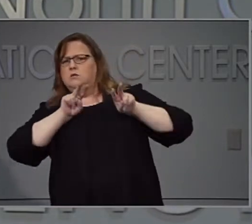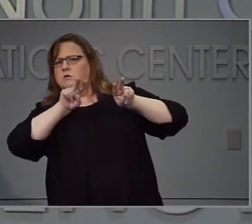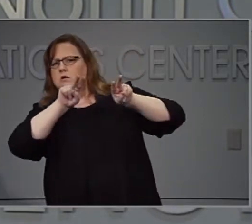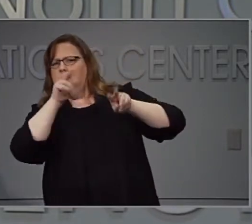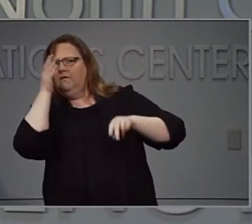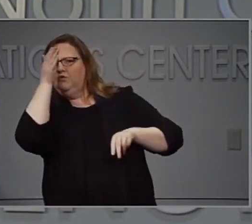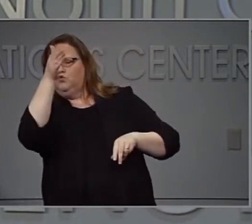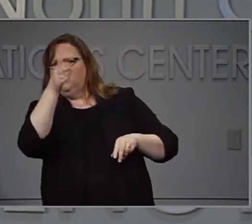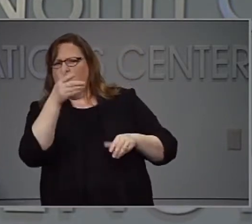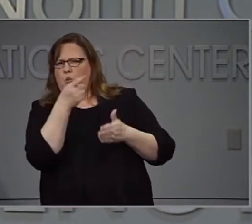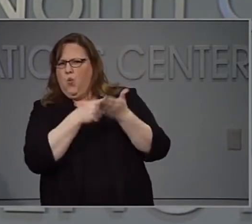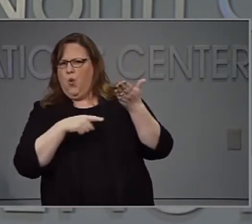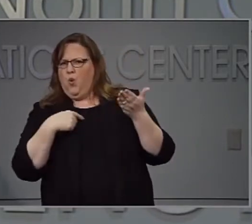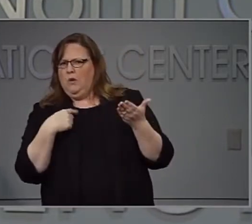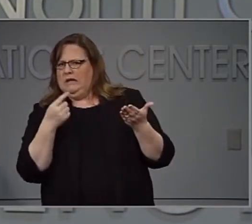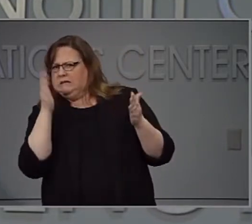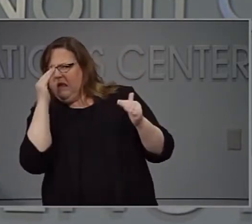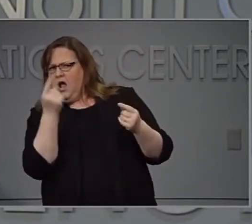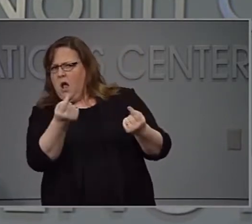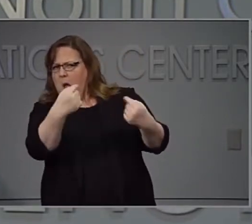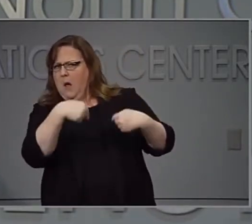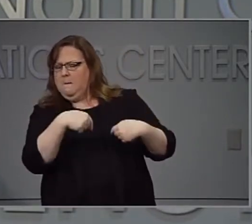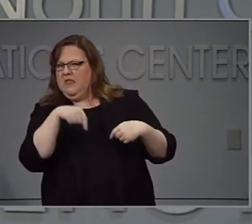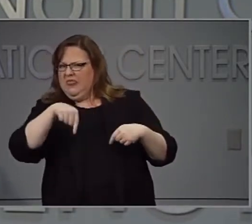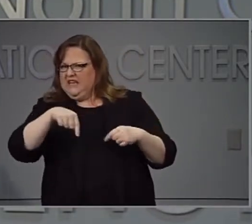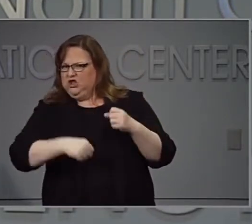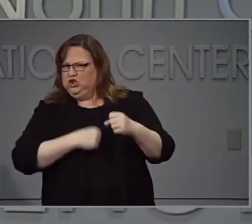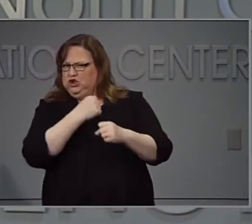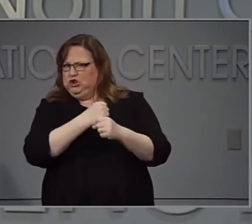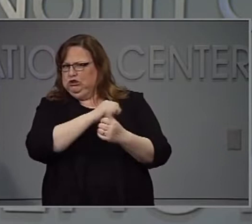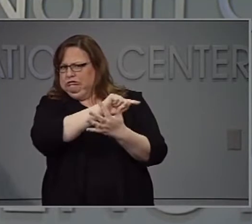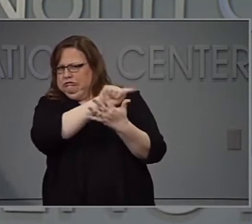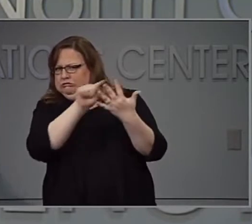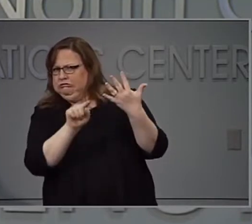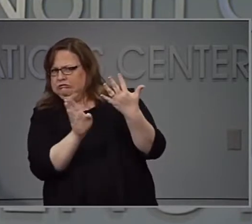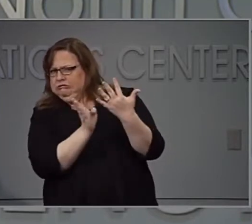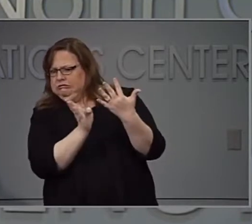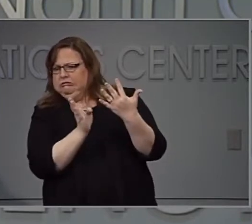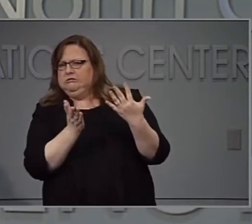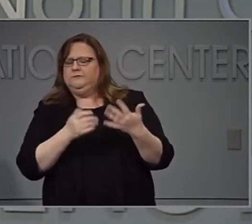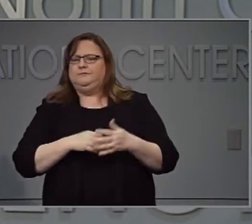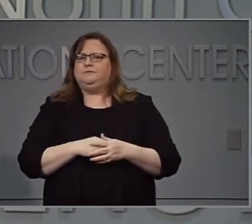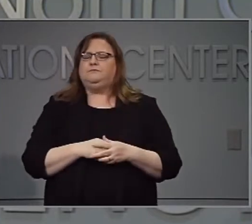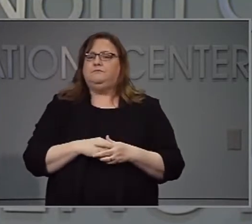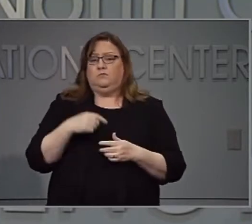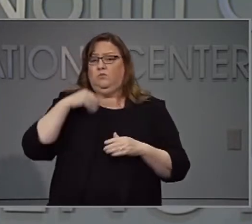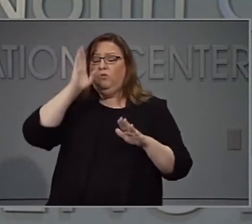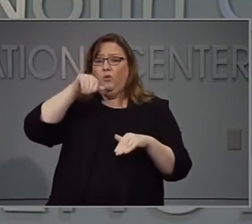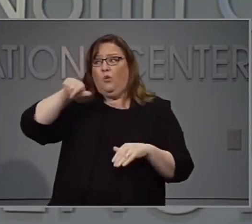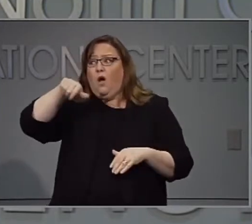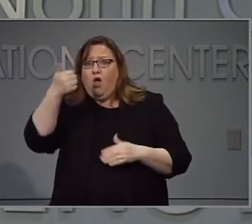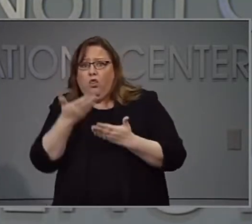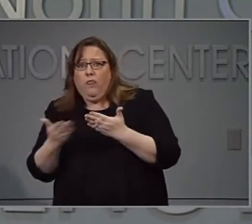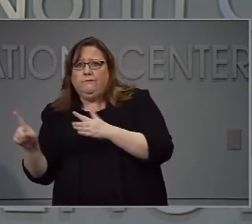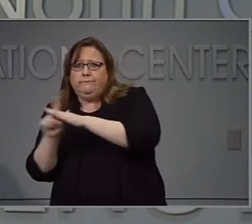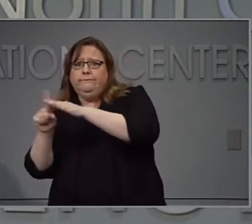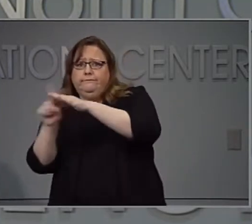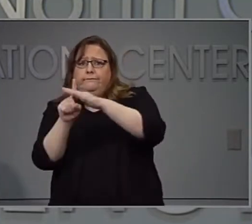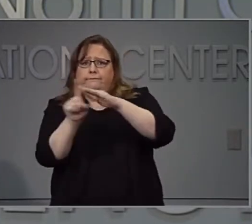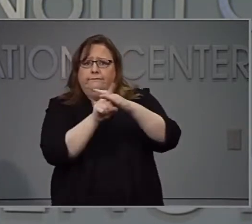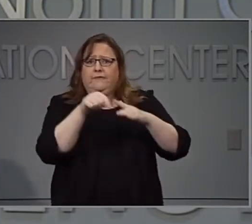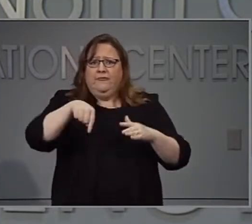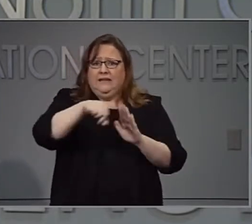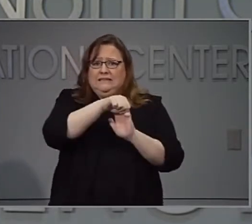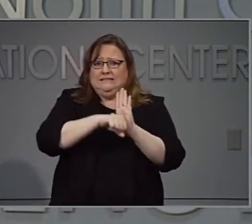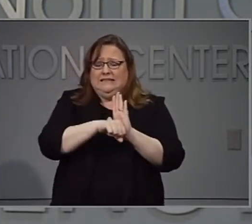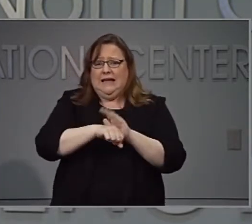to what could come later this year. We know there are other events happening concurrently here in the state, as well as some major ones